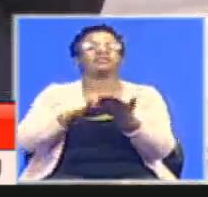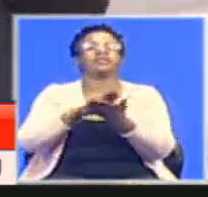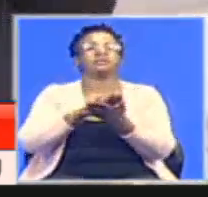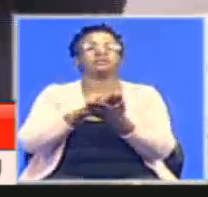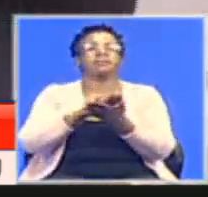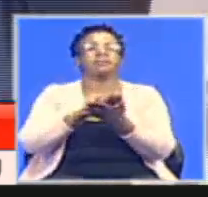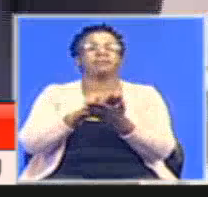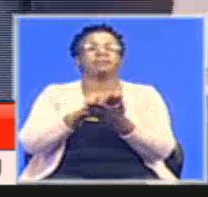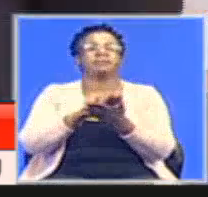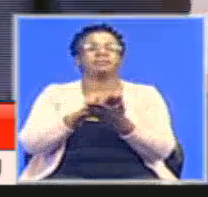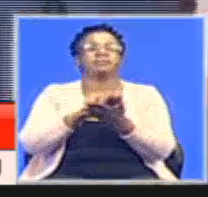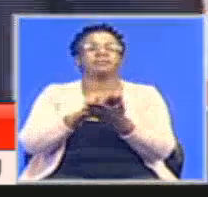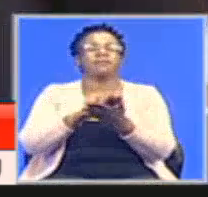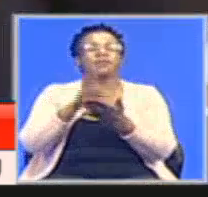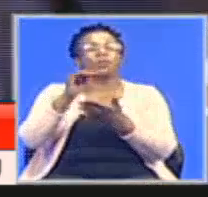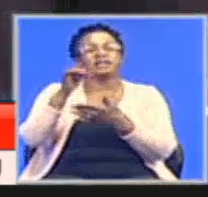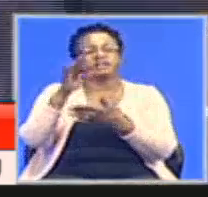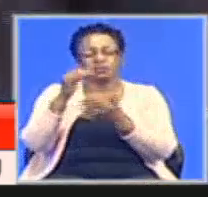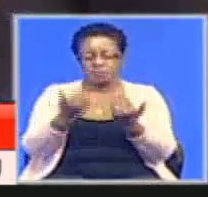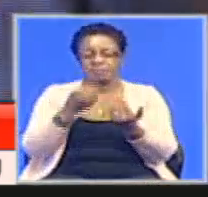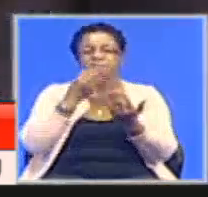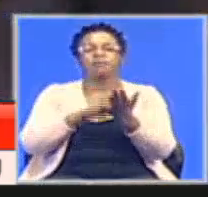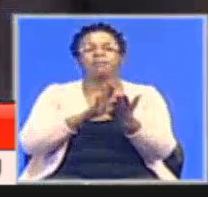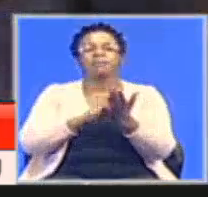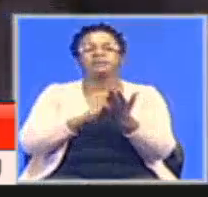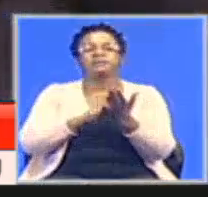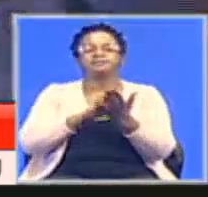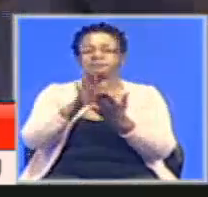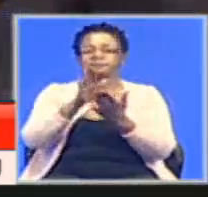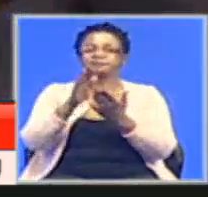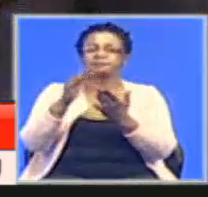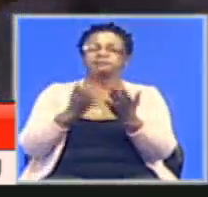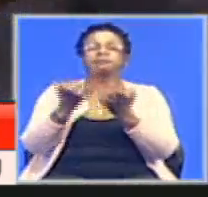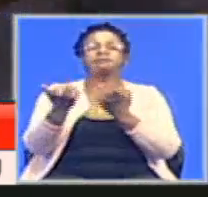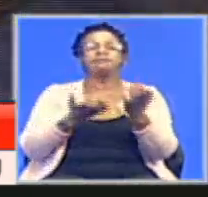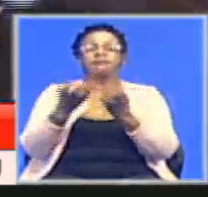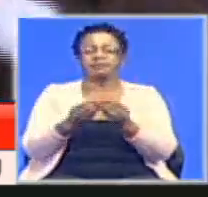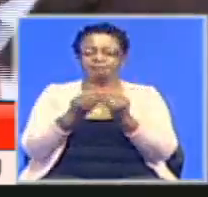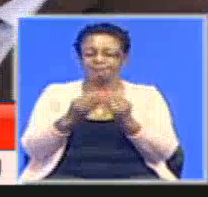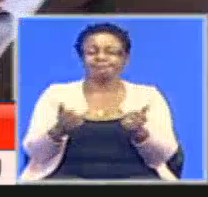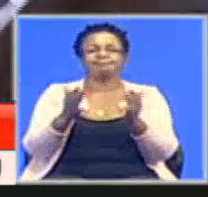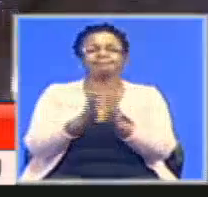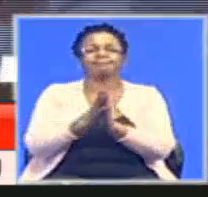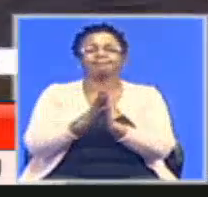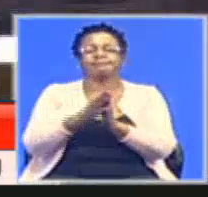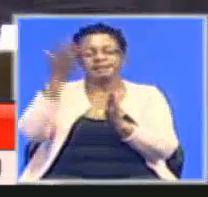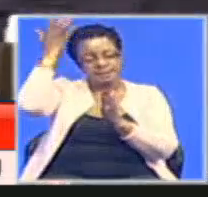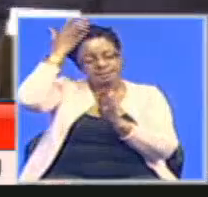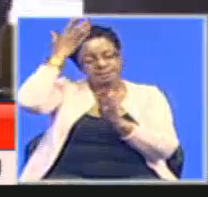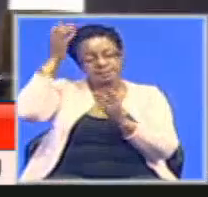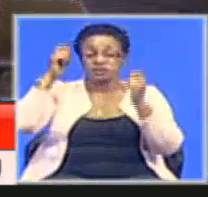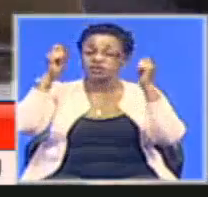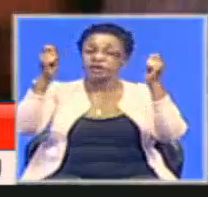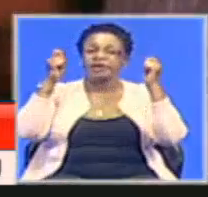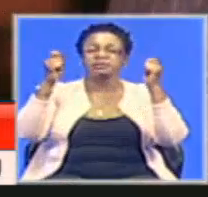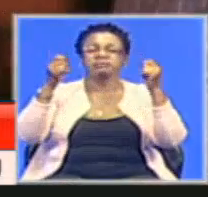judiciary. Waititu has promised that his first point of business will be to deal with an nurses' strike that is 30 days shy from attaining